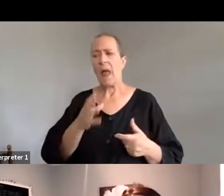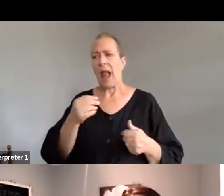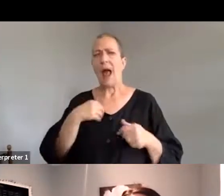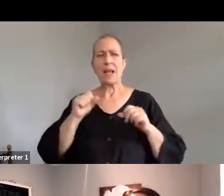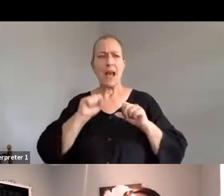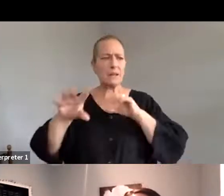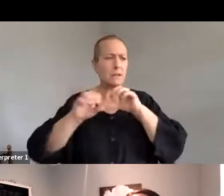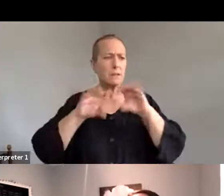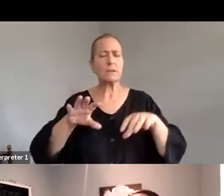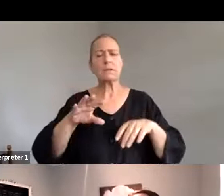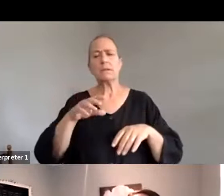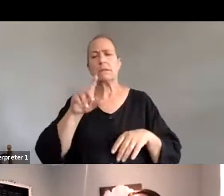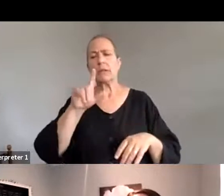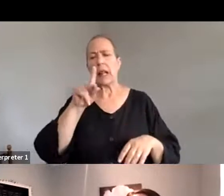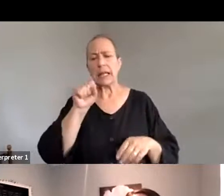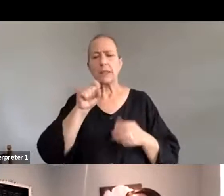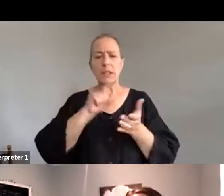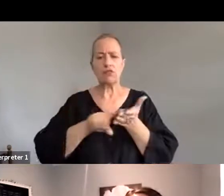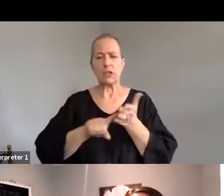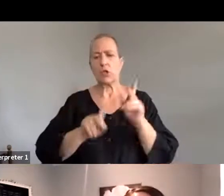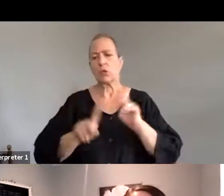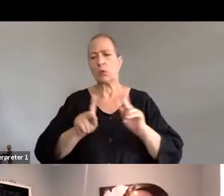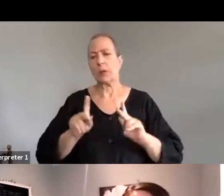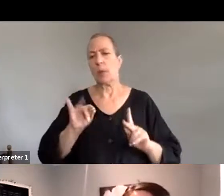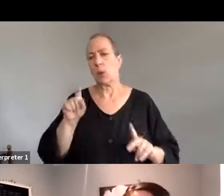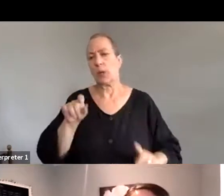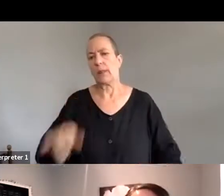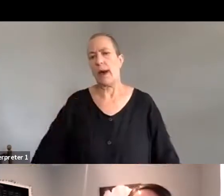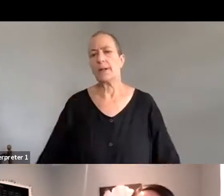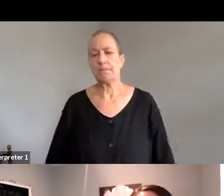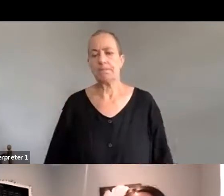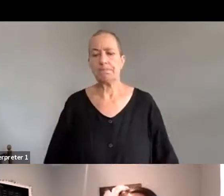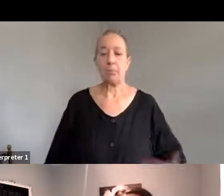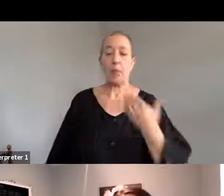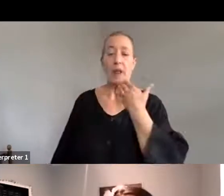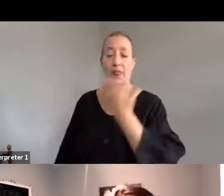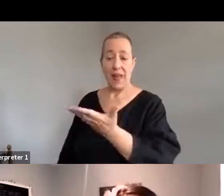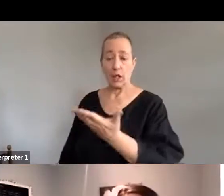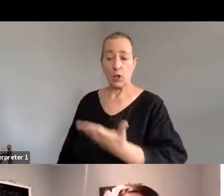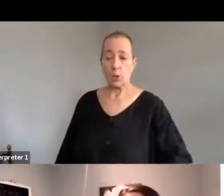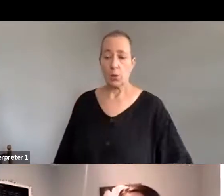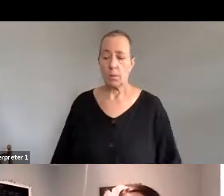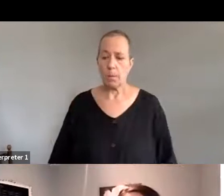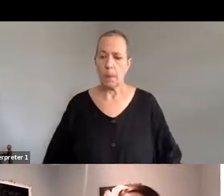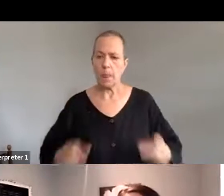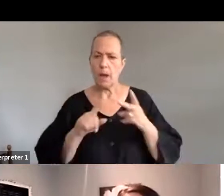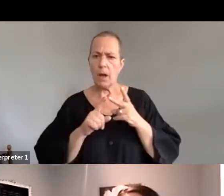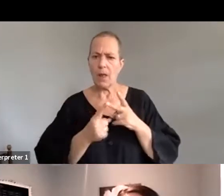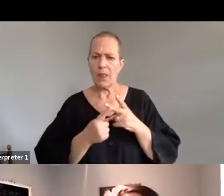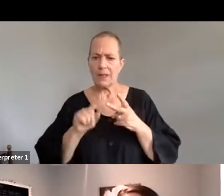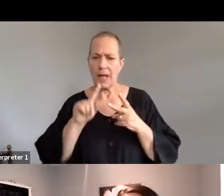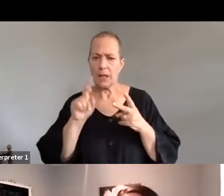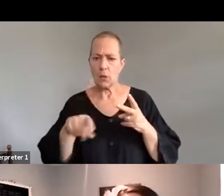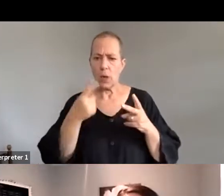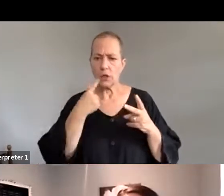have questions about that. Okay, thank you. Mhm. Georgia? Our second question is for